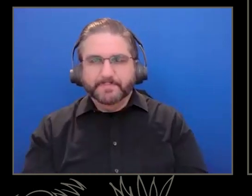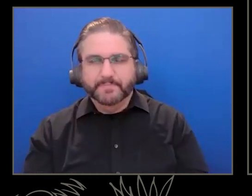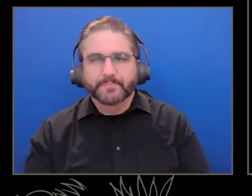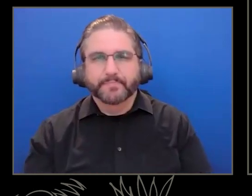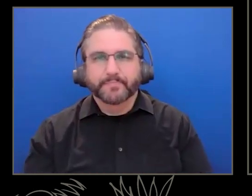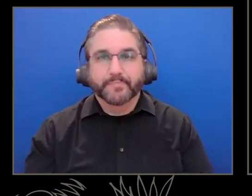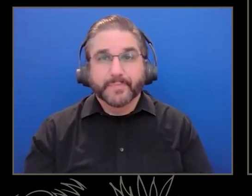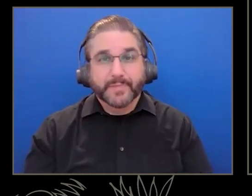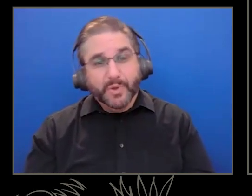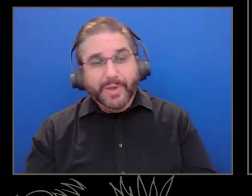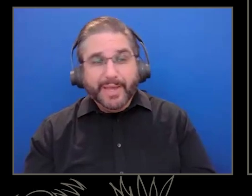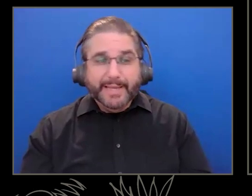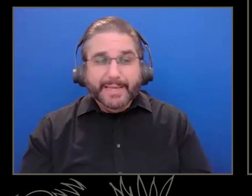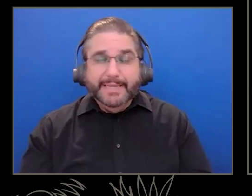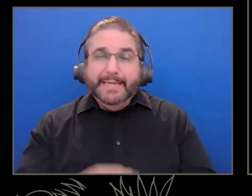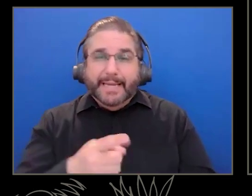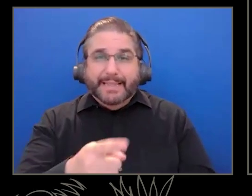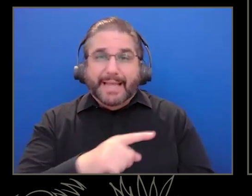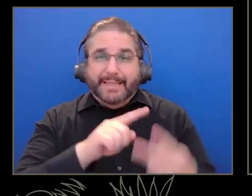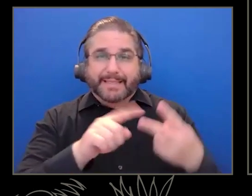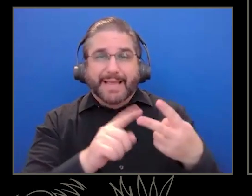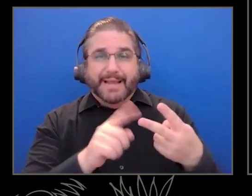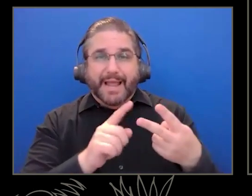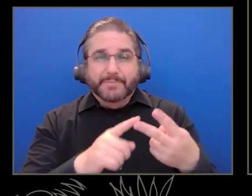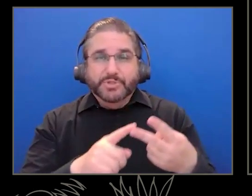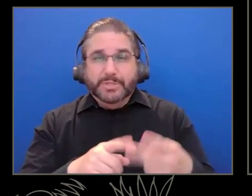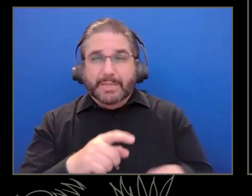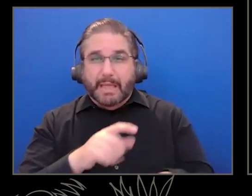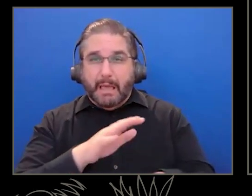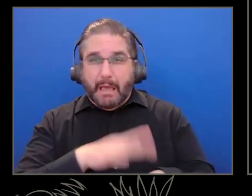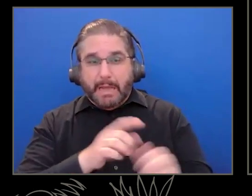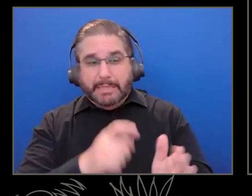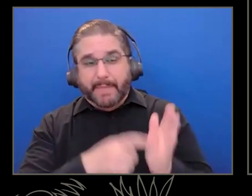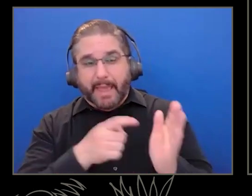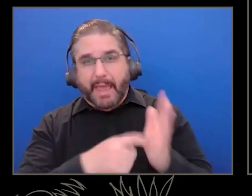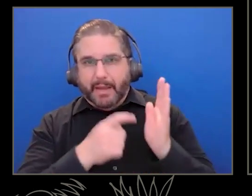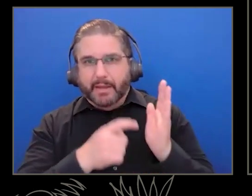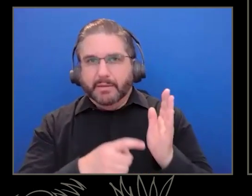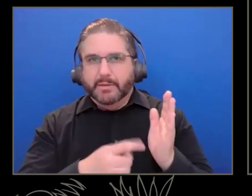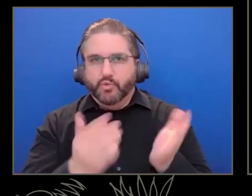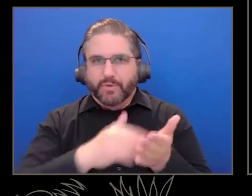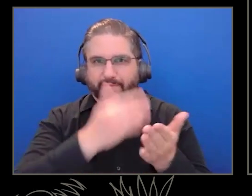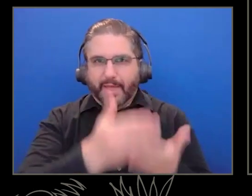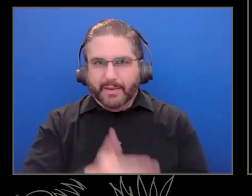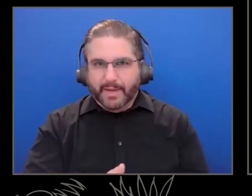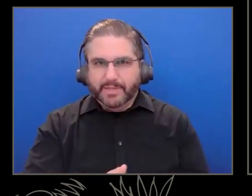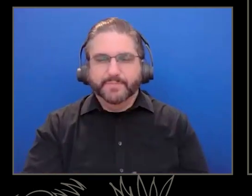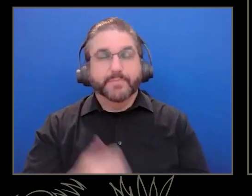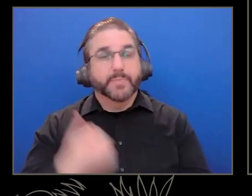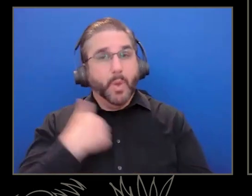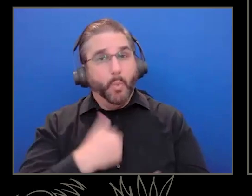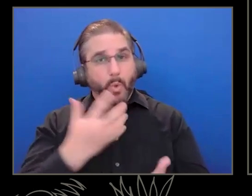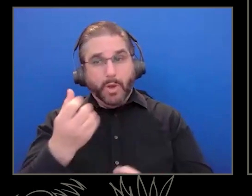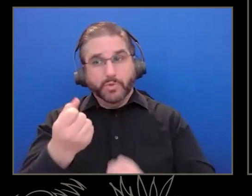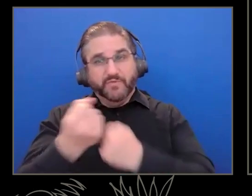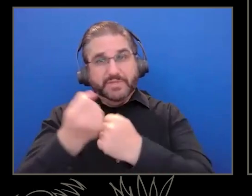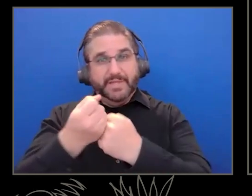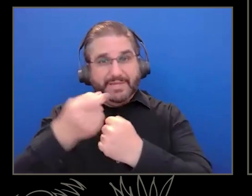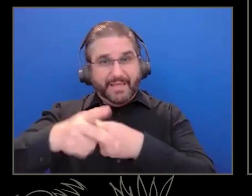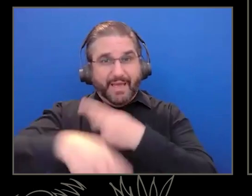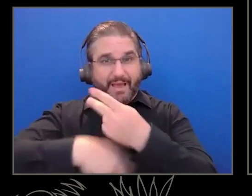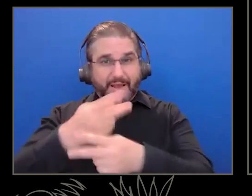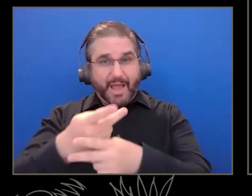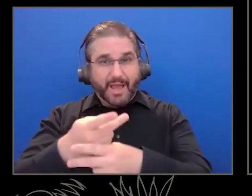So yeah, that's on-demand revalidation. It's pretty cool, and we wanted to facilitate setting up on-demand revalidation for